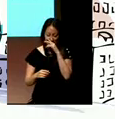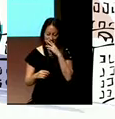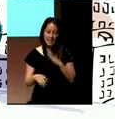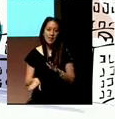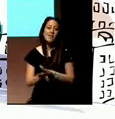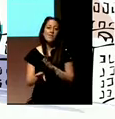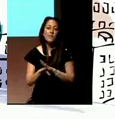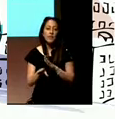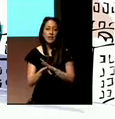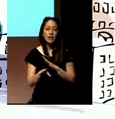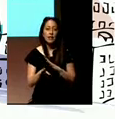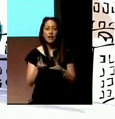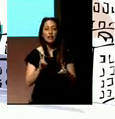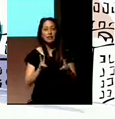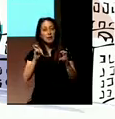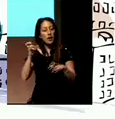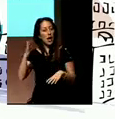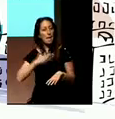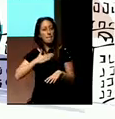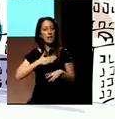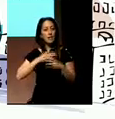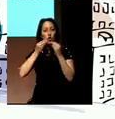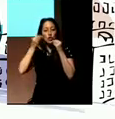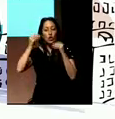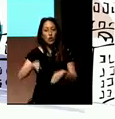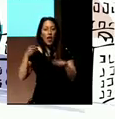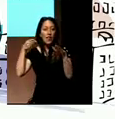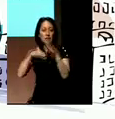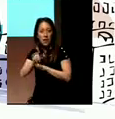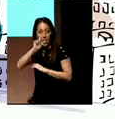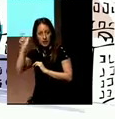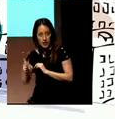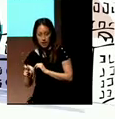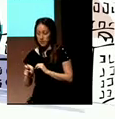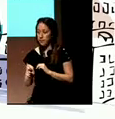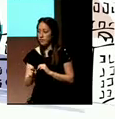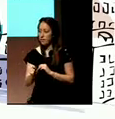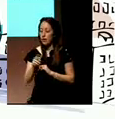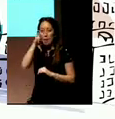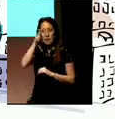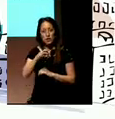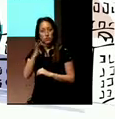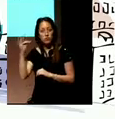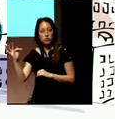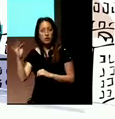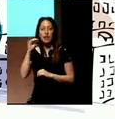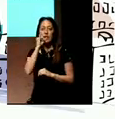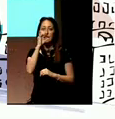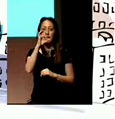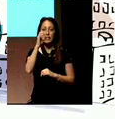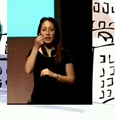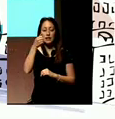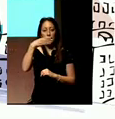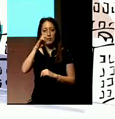And now we are going to talk about historical heritage and accessibility in Italy. And